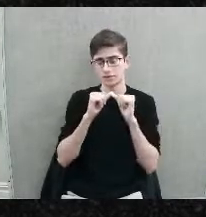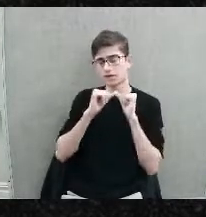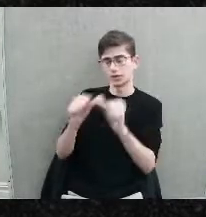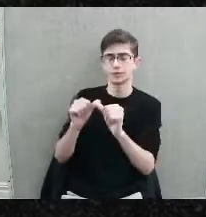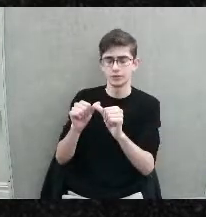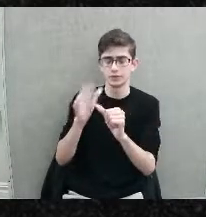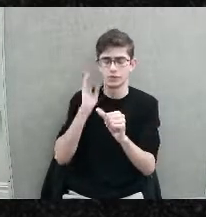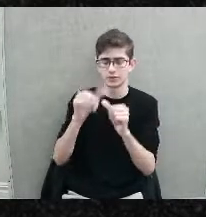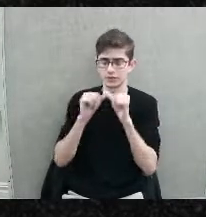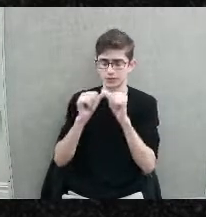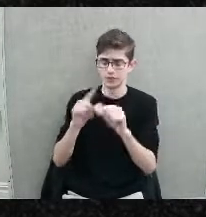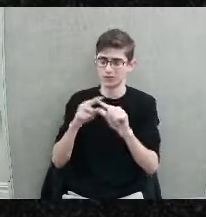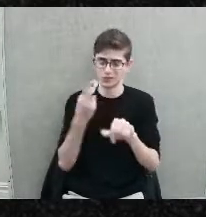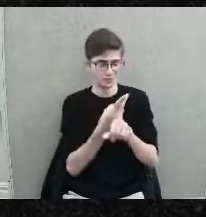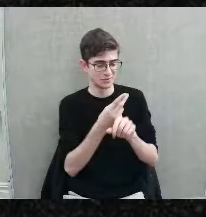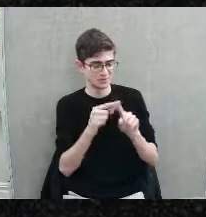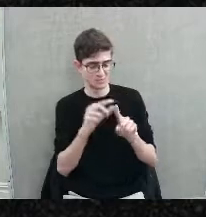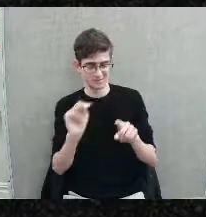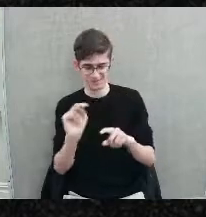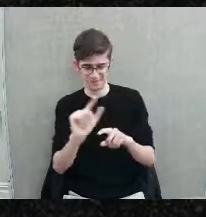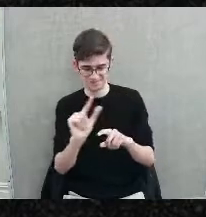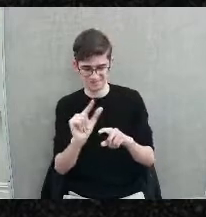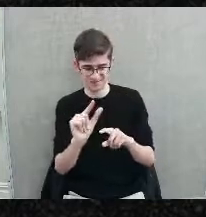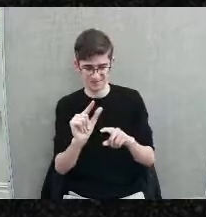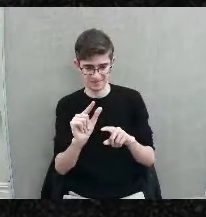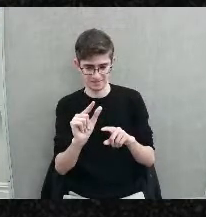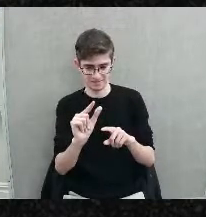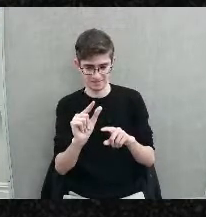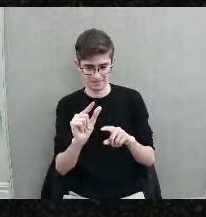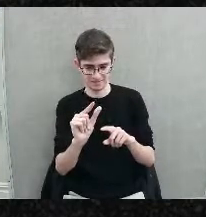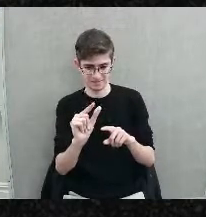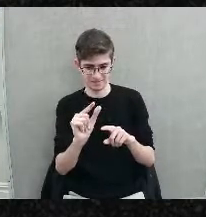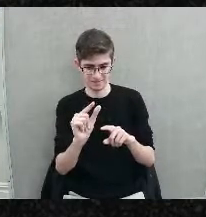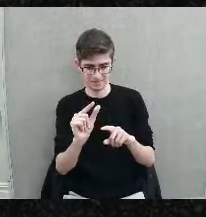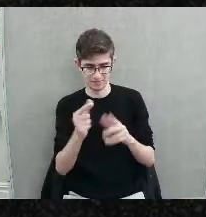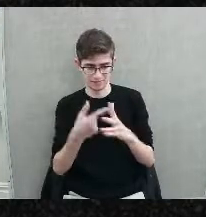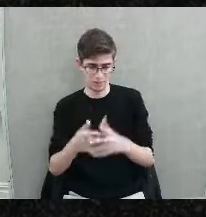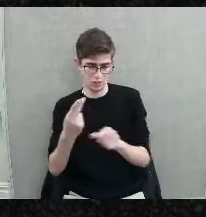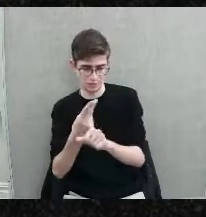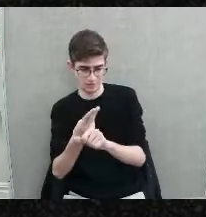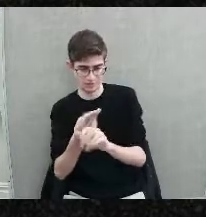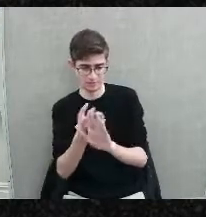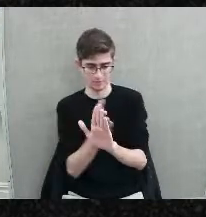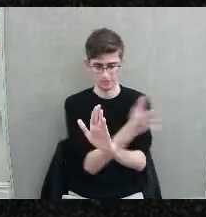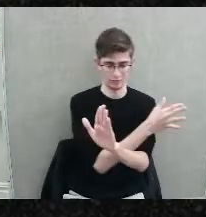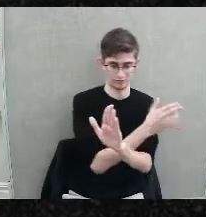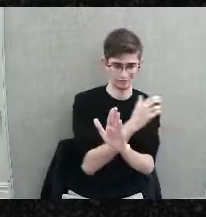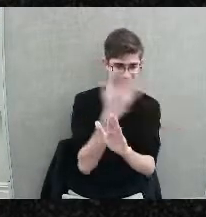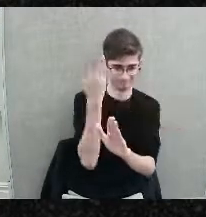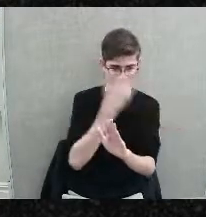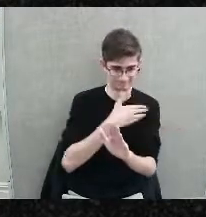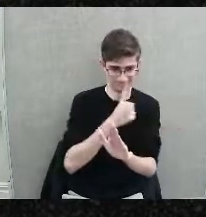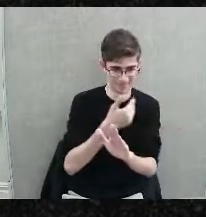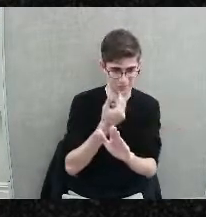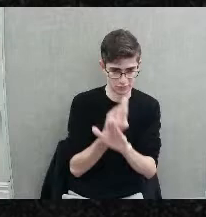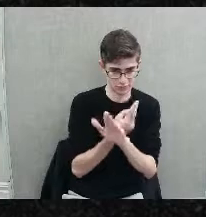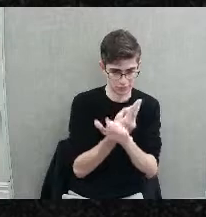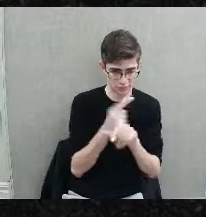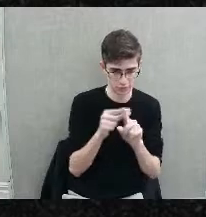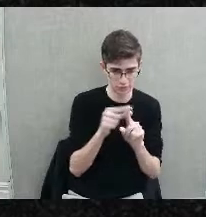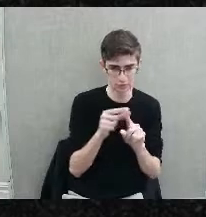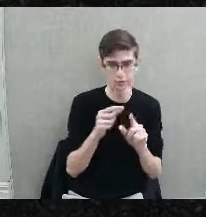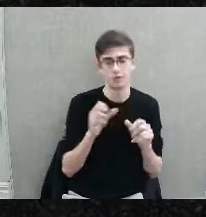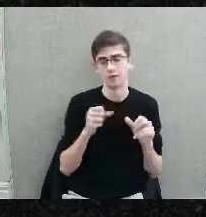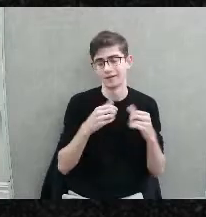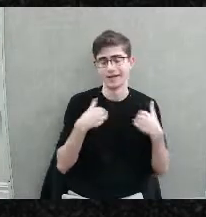there's a moment where you use the term neoliberalism and you don't use it for the earlier period. Mm-hmm. Even though there are continuities, there still is a moment